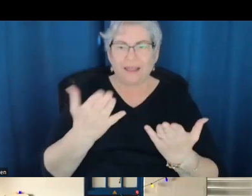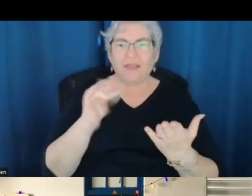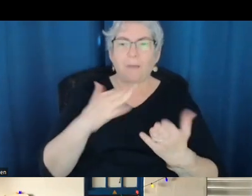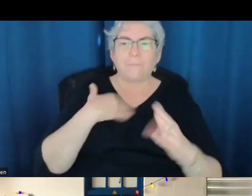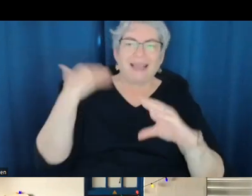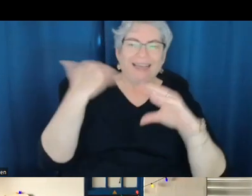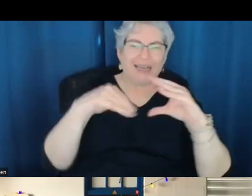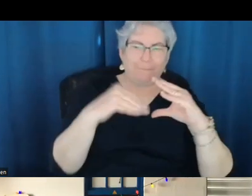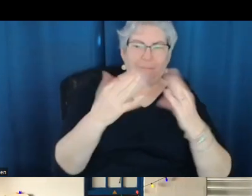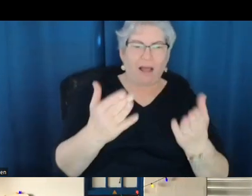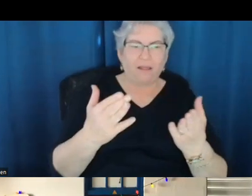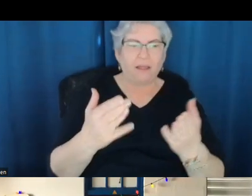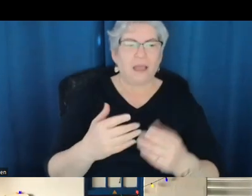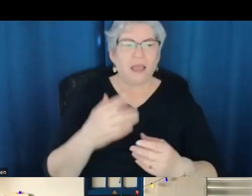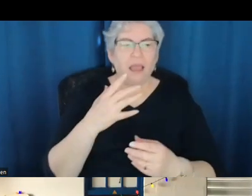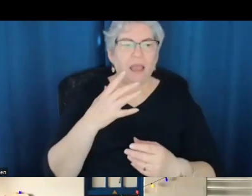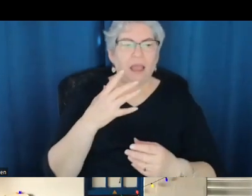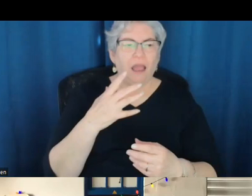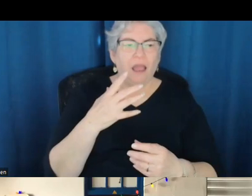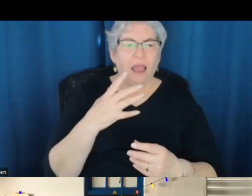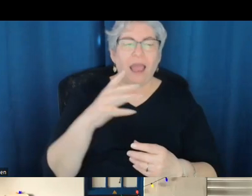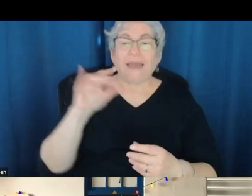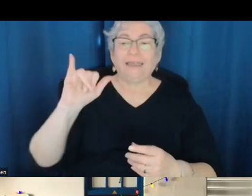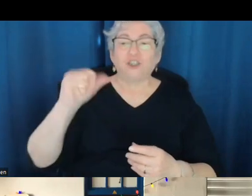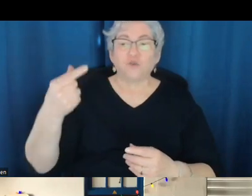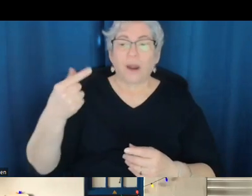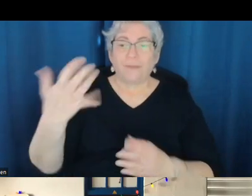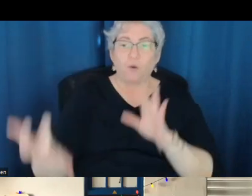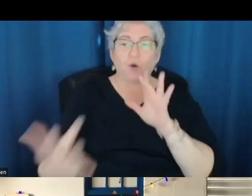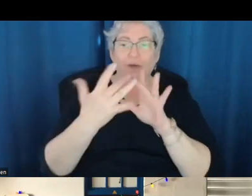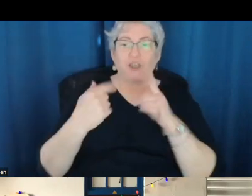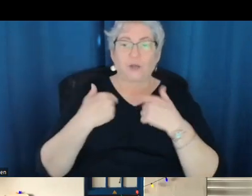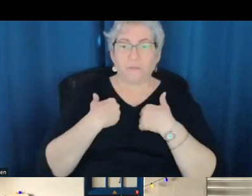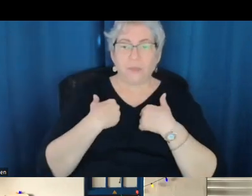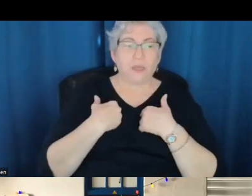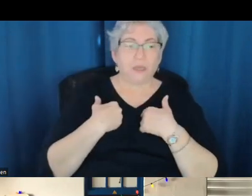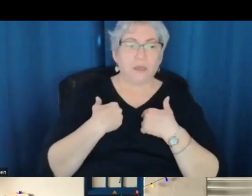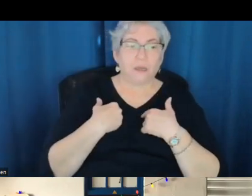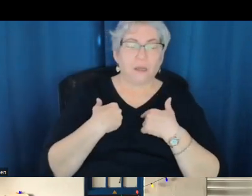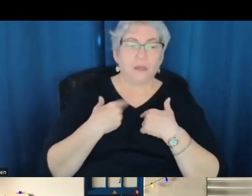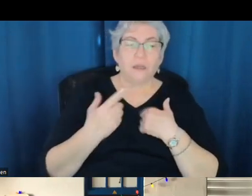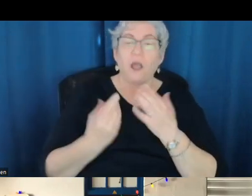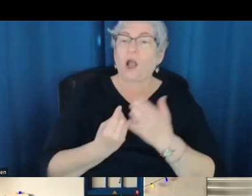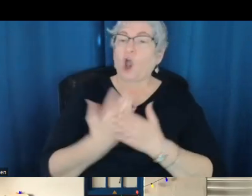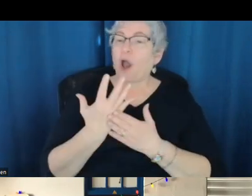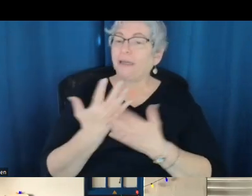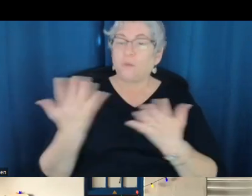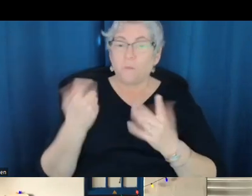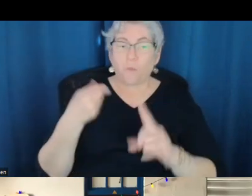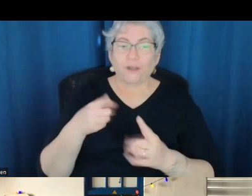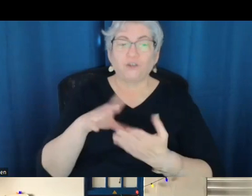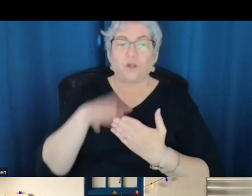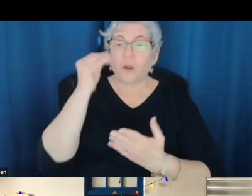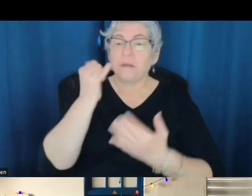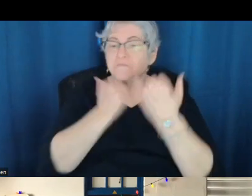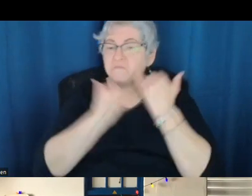email and Instagram if you want to connect. Feel free to reach out directly. Remember, gardening is about learning. Mistakes